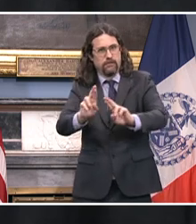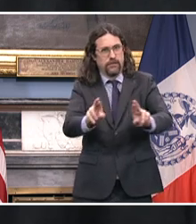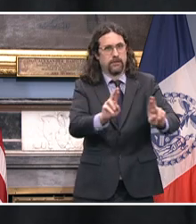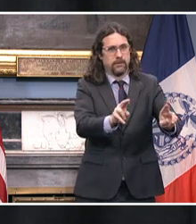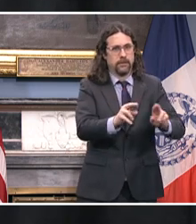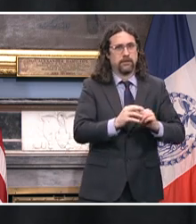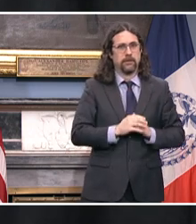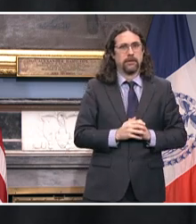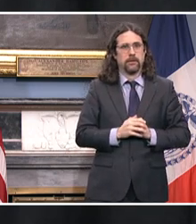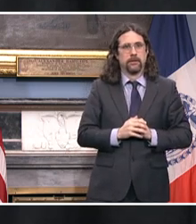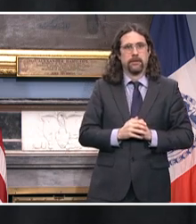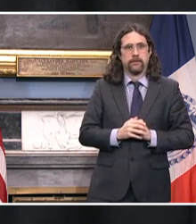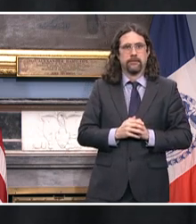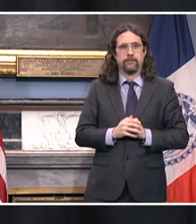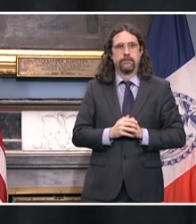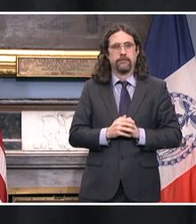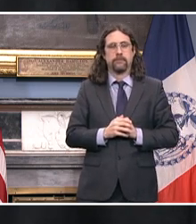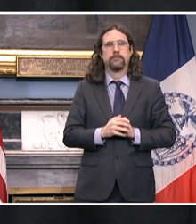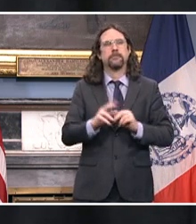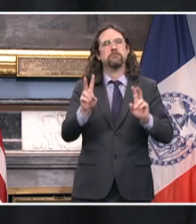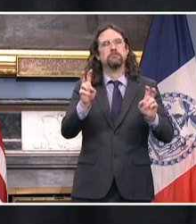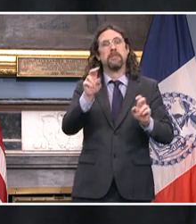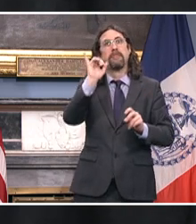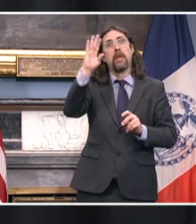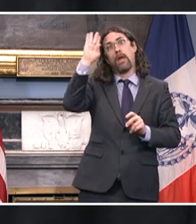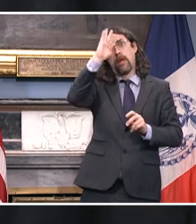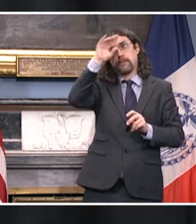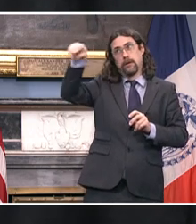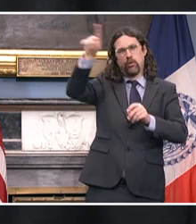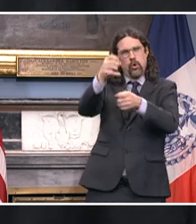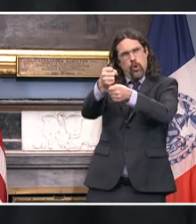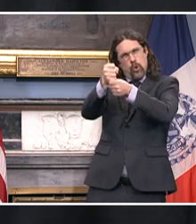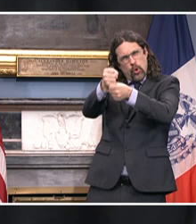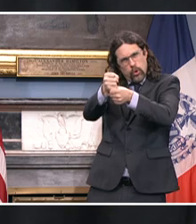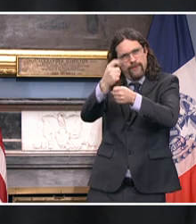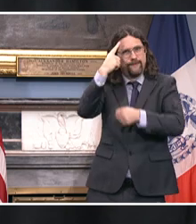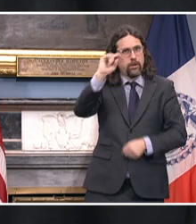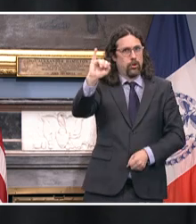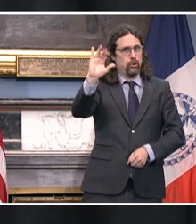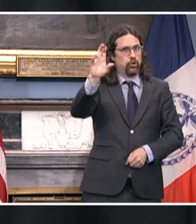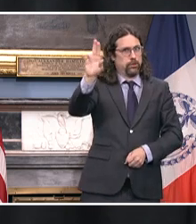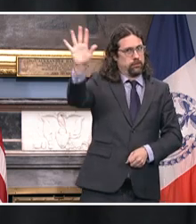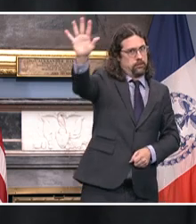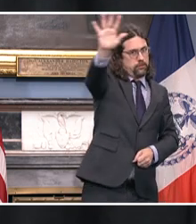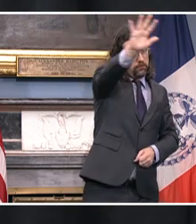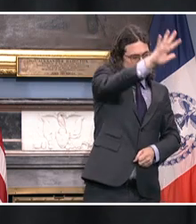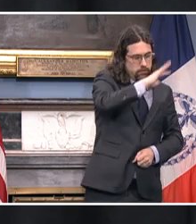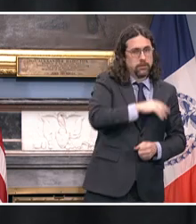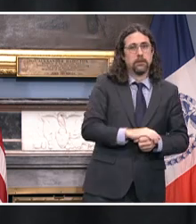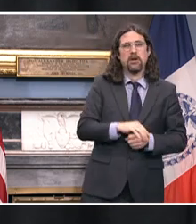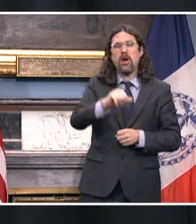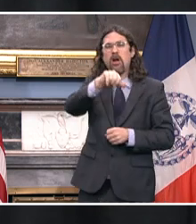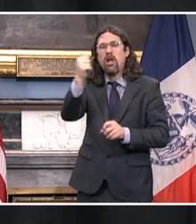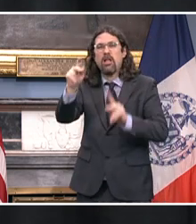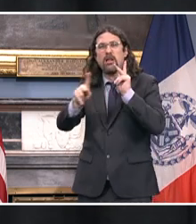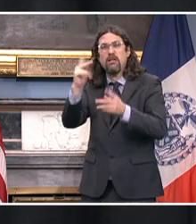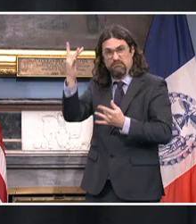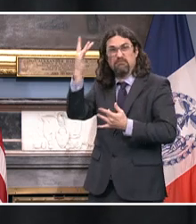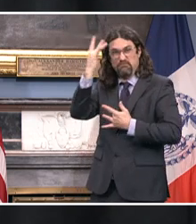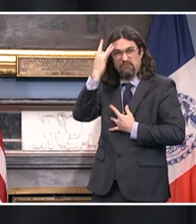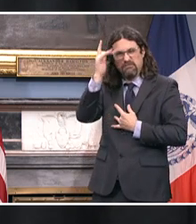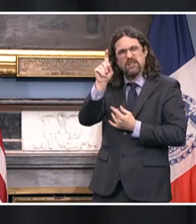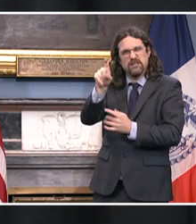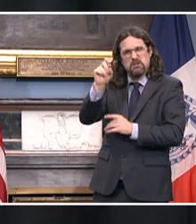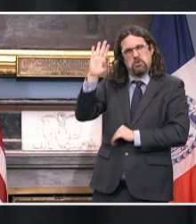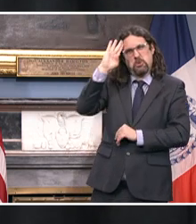Now, yesterday I talked about the fact that if we're going to make that next big move, maybe it starts in May, maybe it starts in